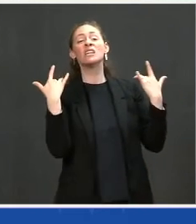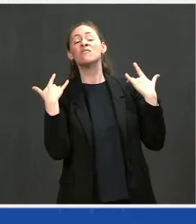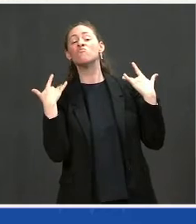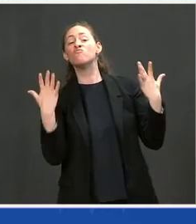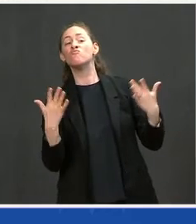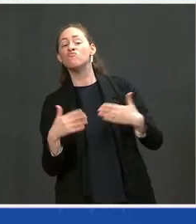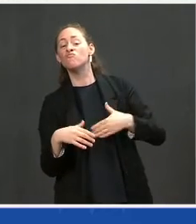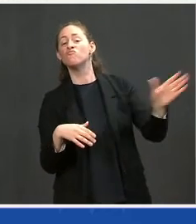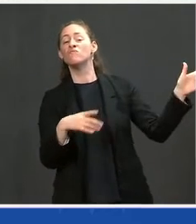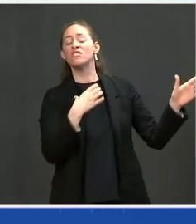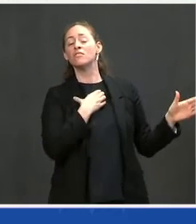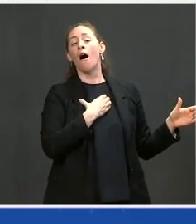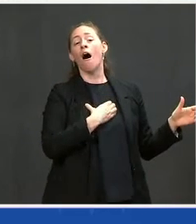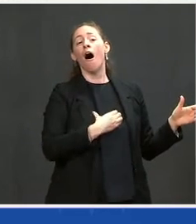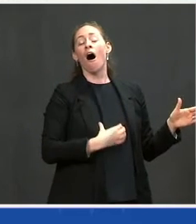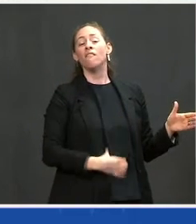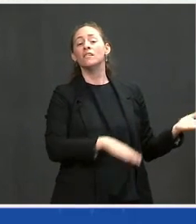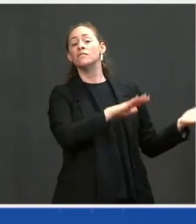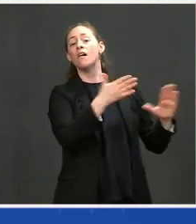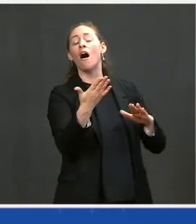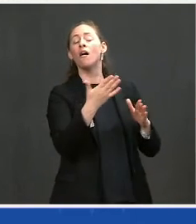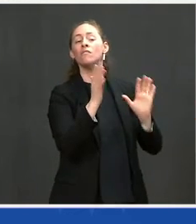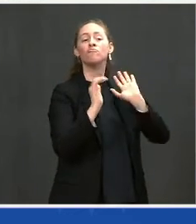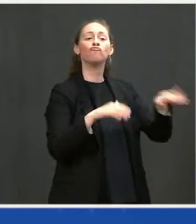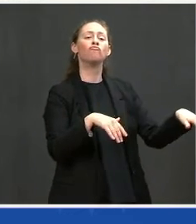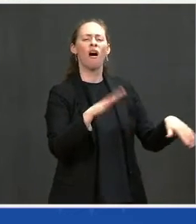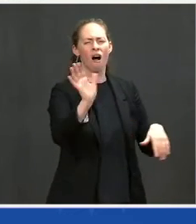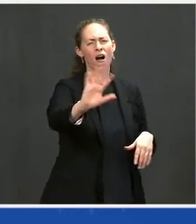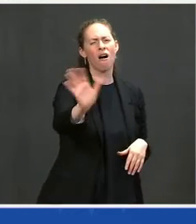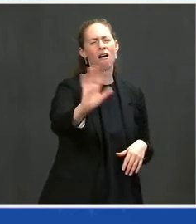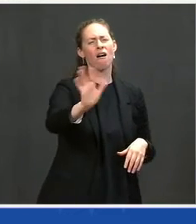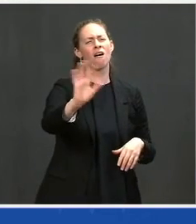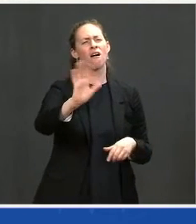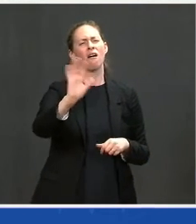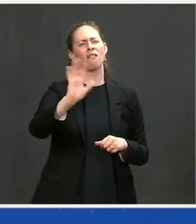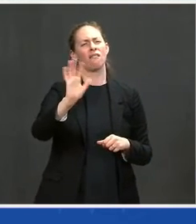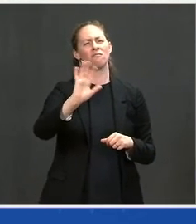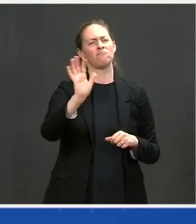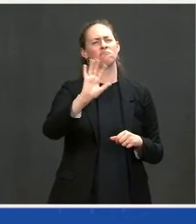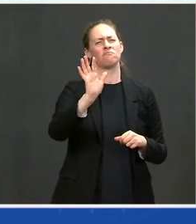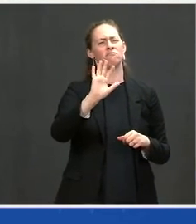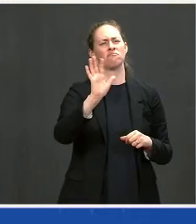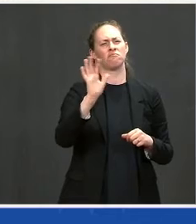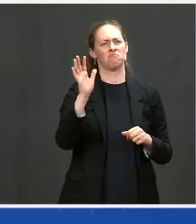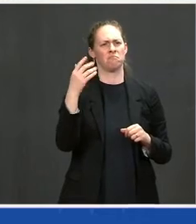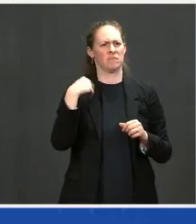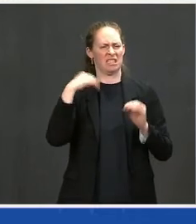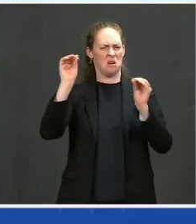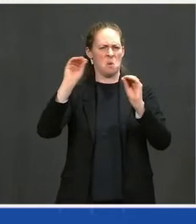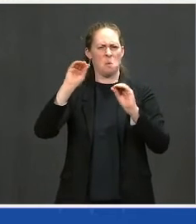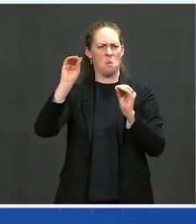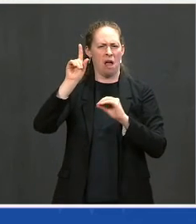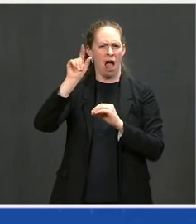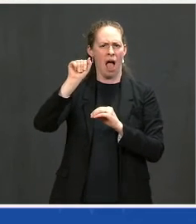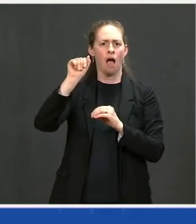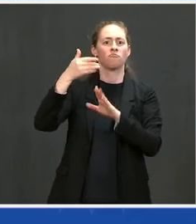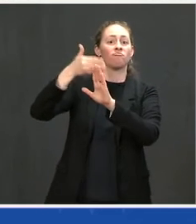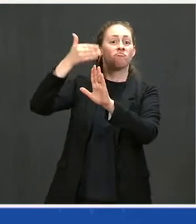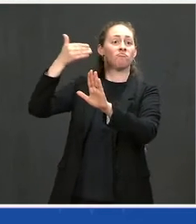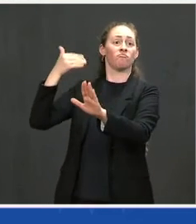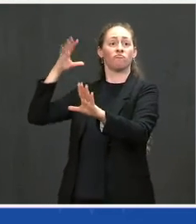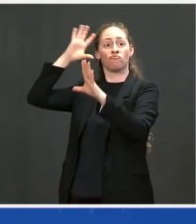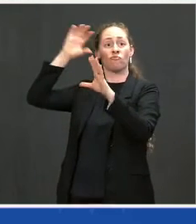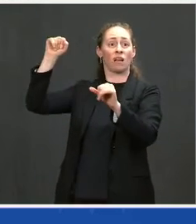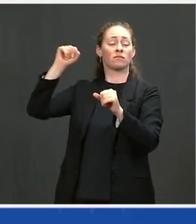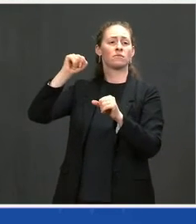No previous administration did that either, except Trump. I'm not going to do it. I'm not going to do it. That's